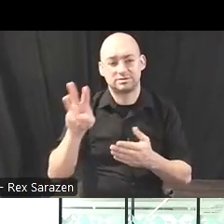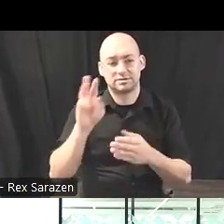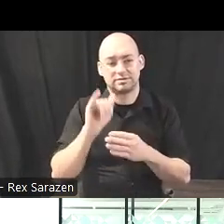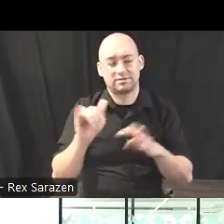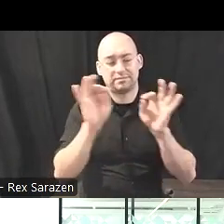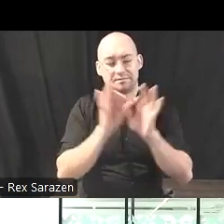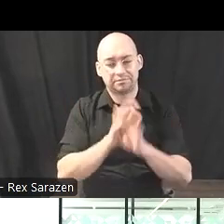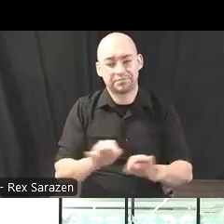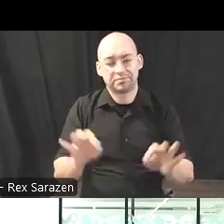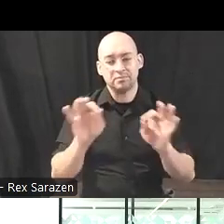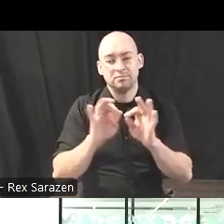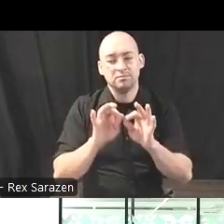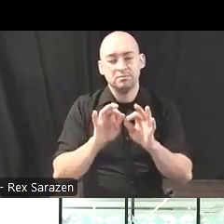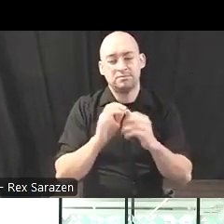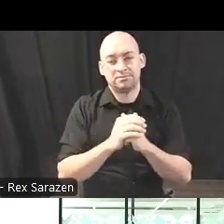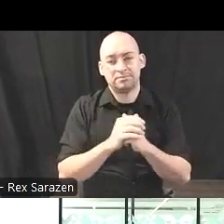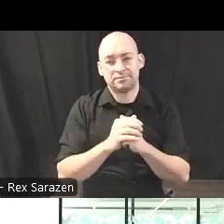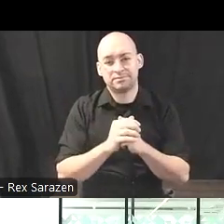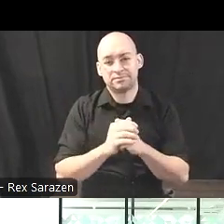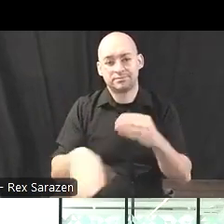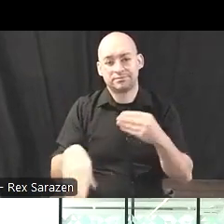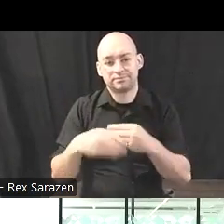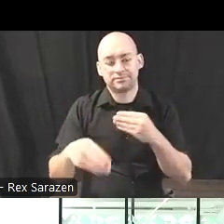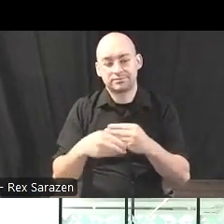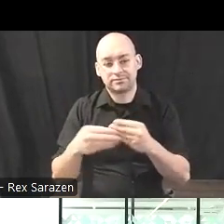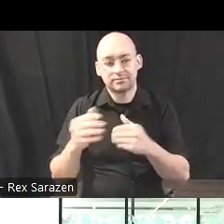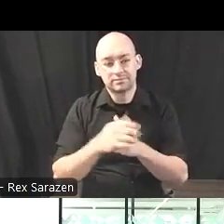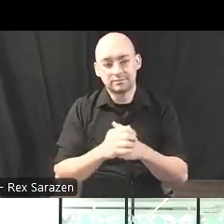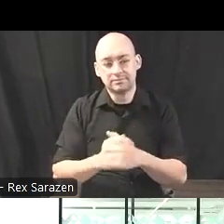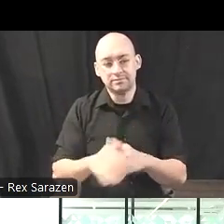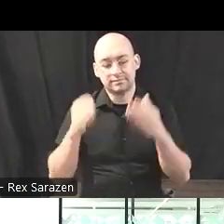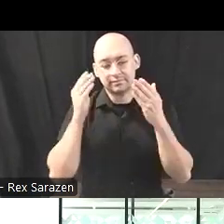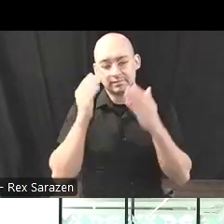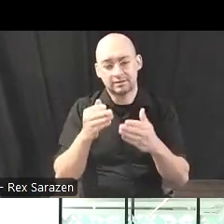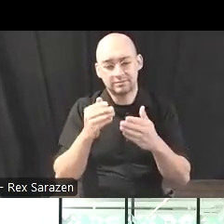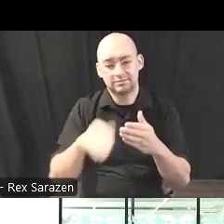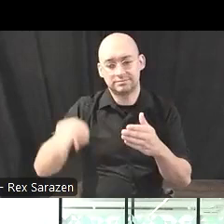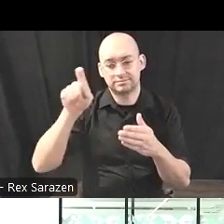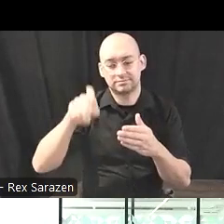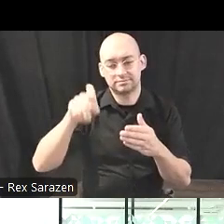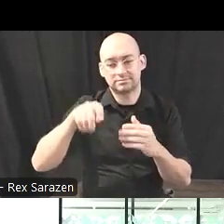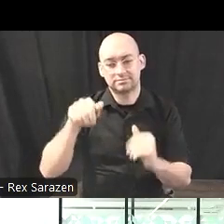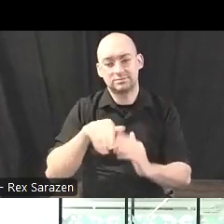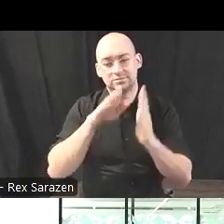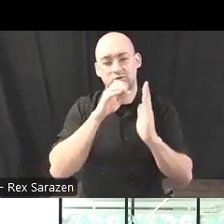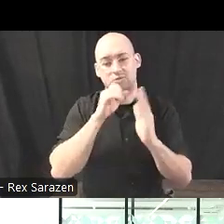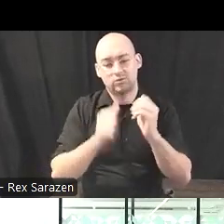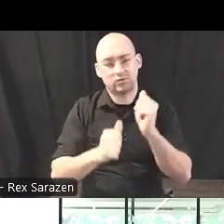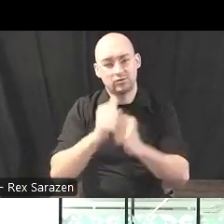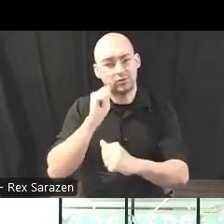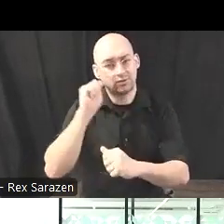We're also really doubled down on trying to advance the needs of addressing older adult behavioral